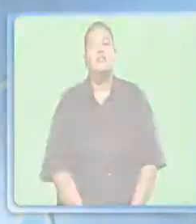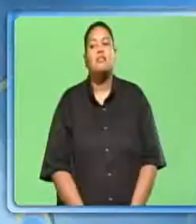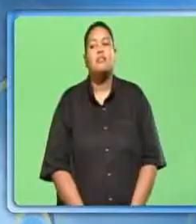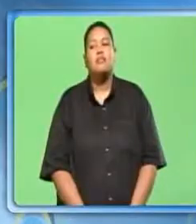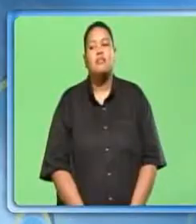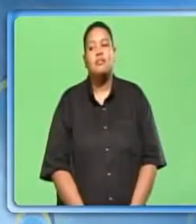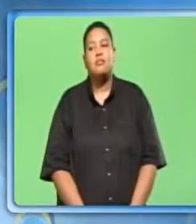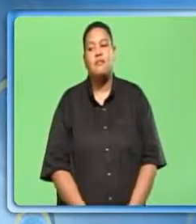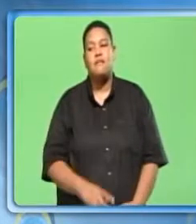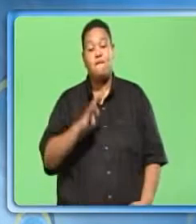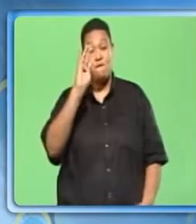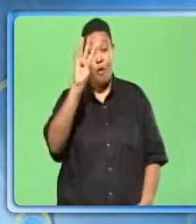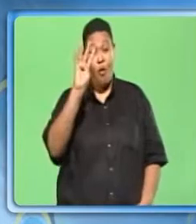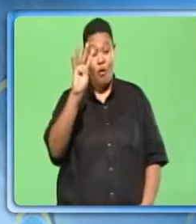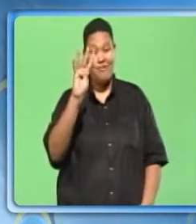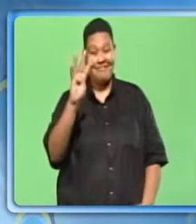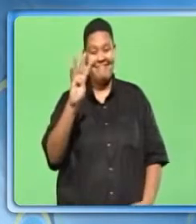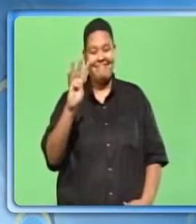Step 4.